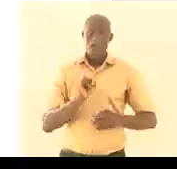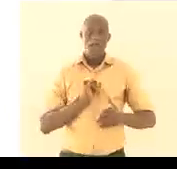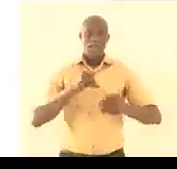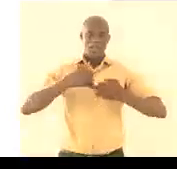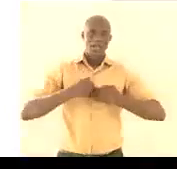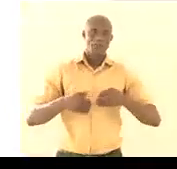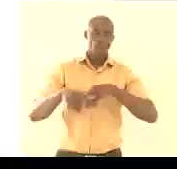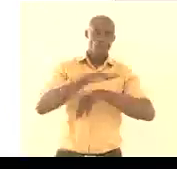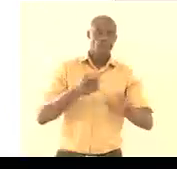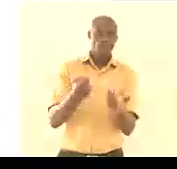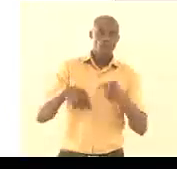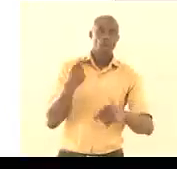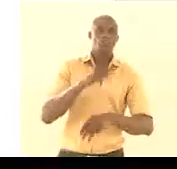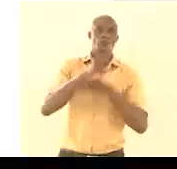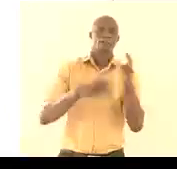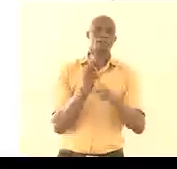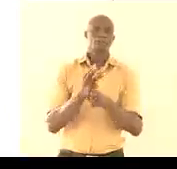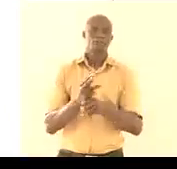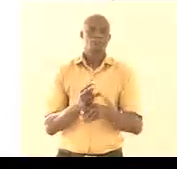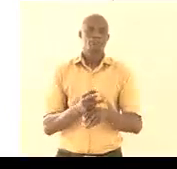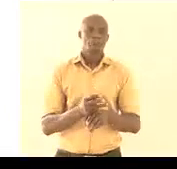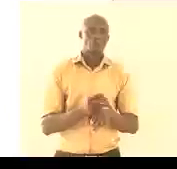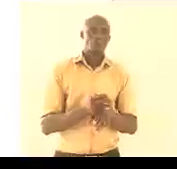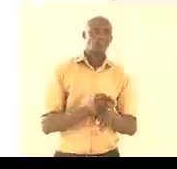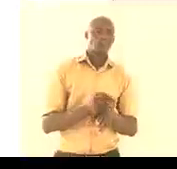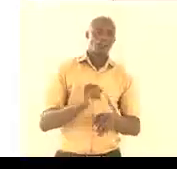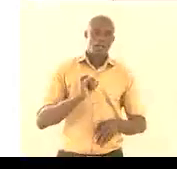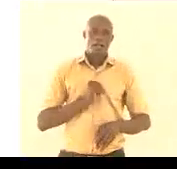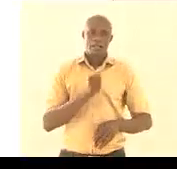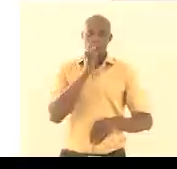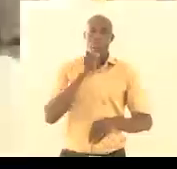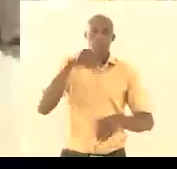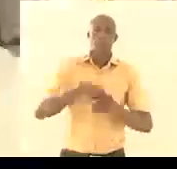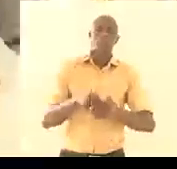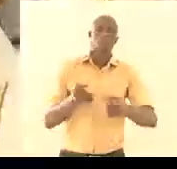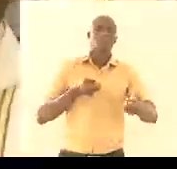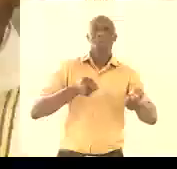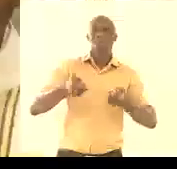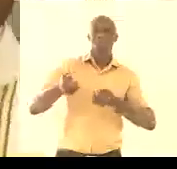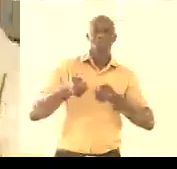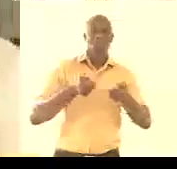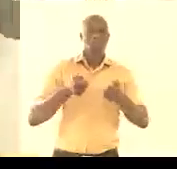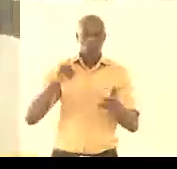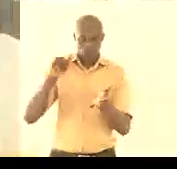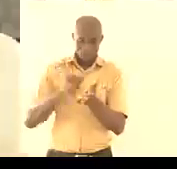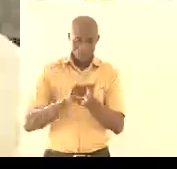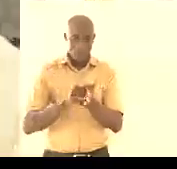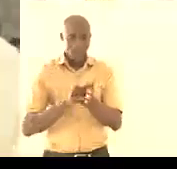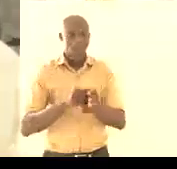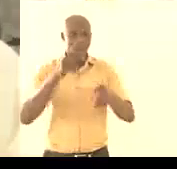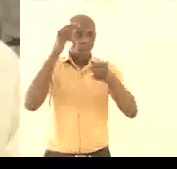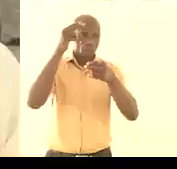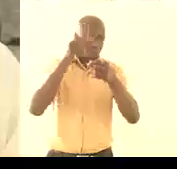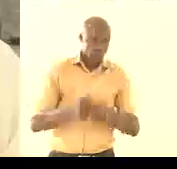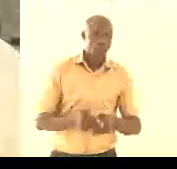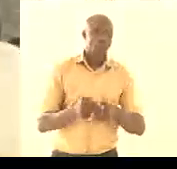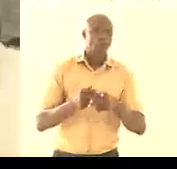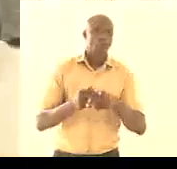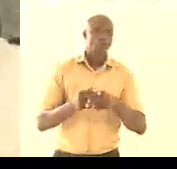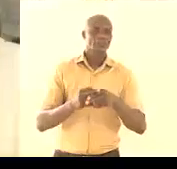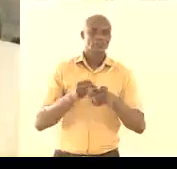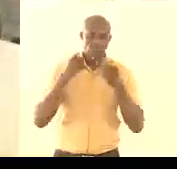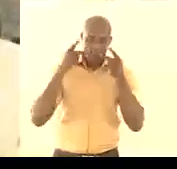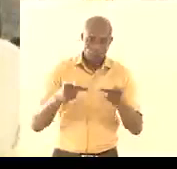have overcome the world. And I am in control. So that short